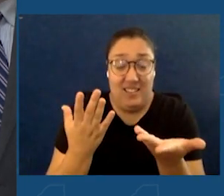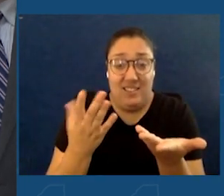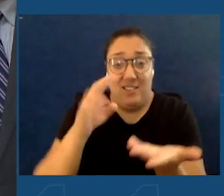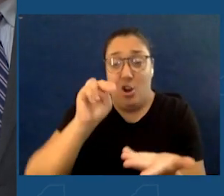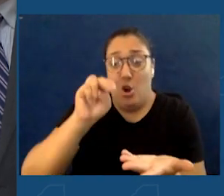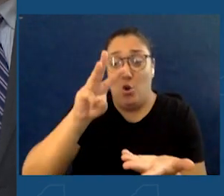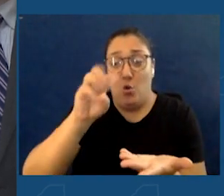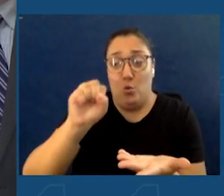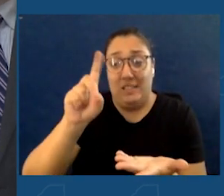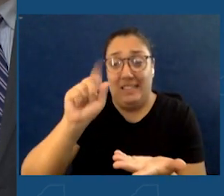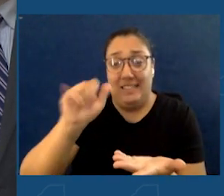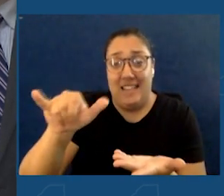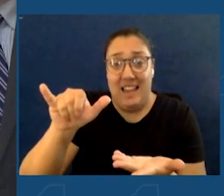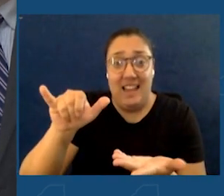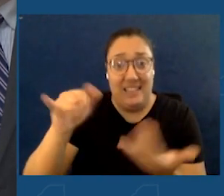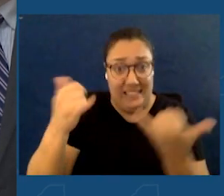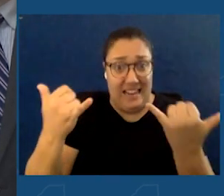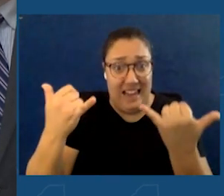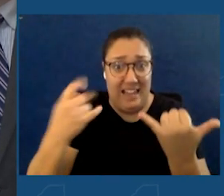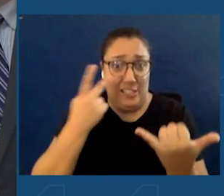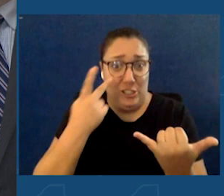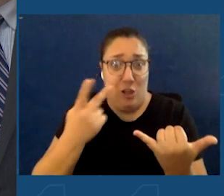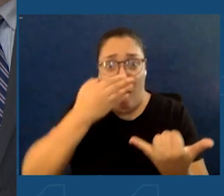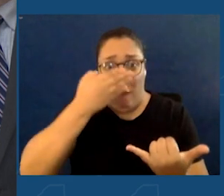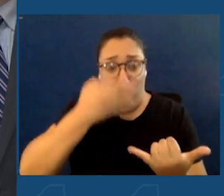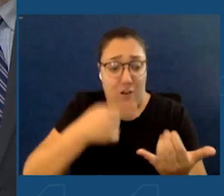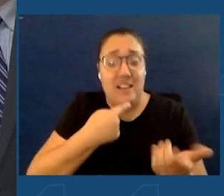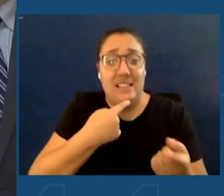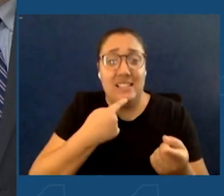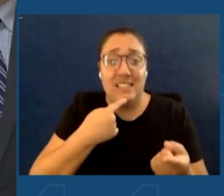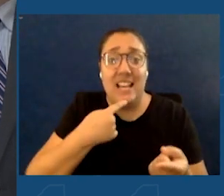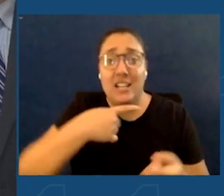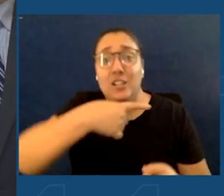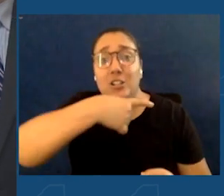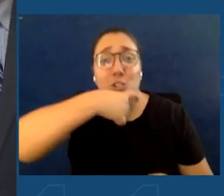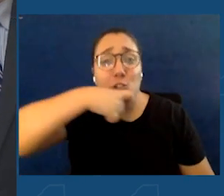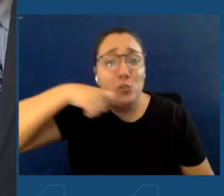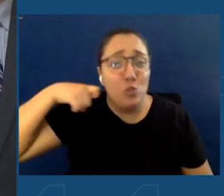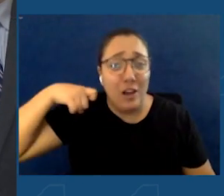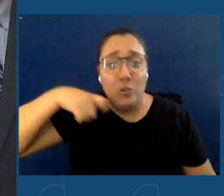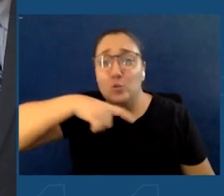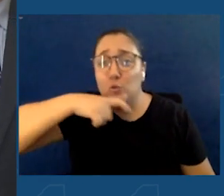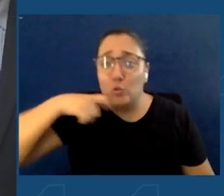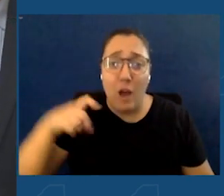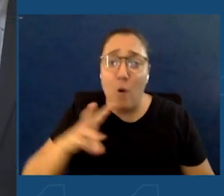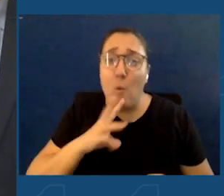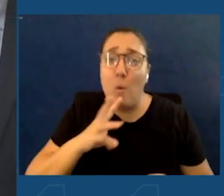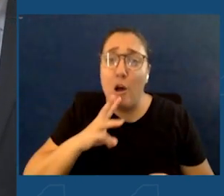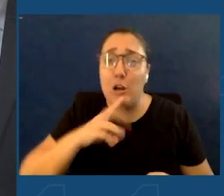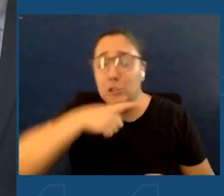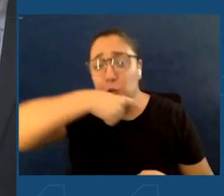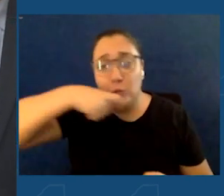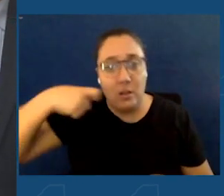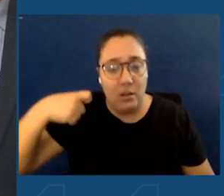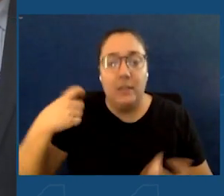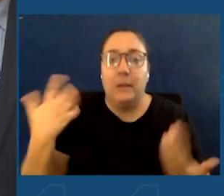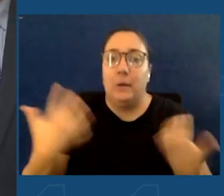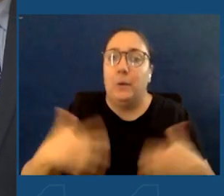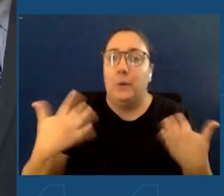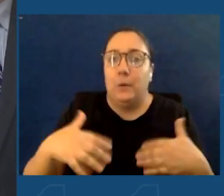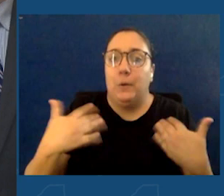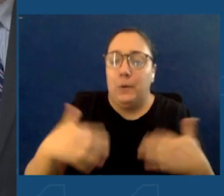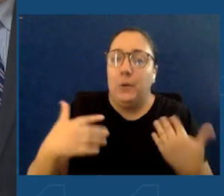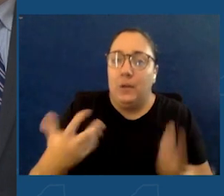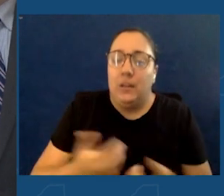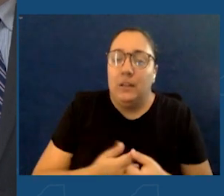Why not? And the federal government upgraded the South Shore Long Island's drought status to severe. And recent rains